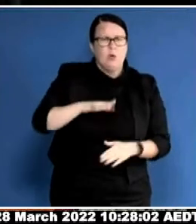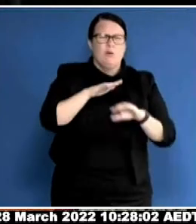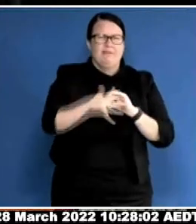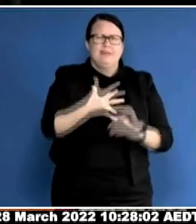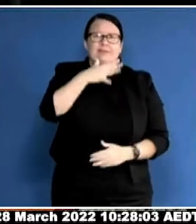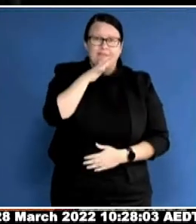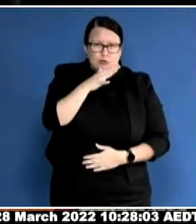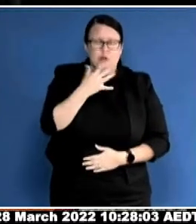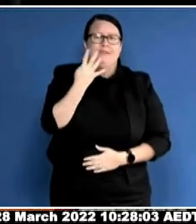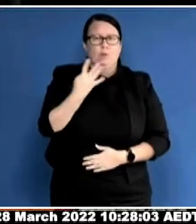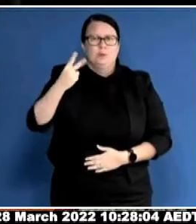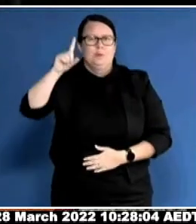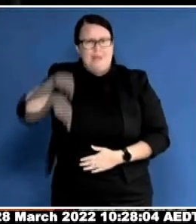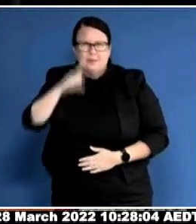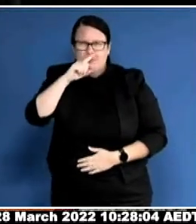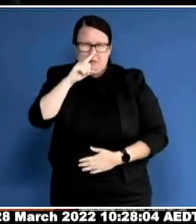542,000 people or thereabouts.